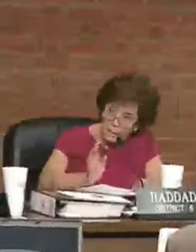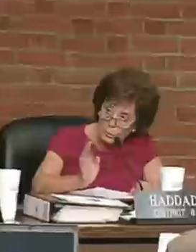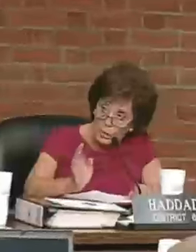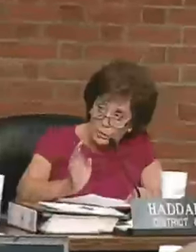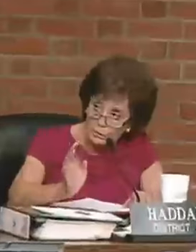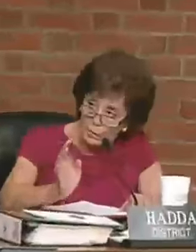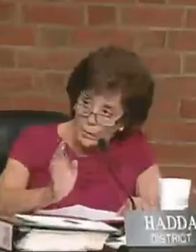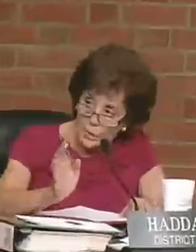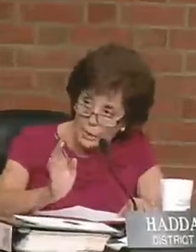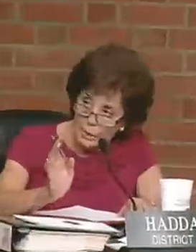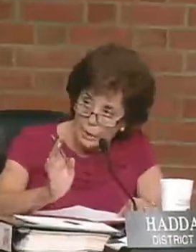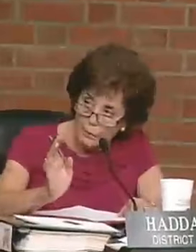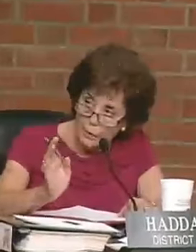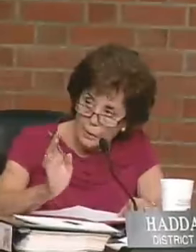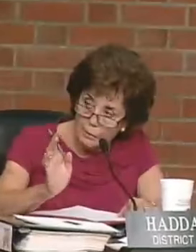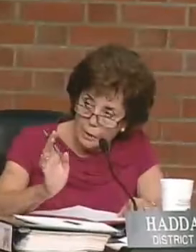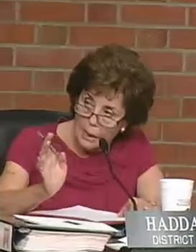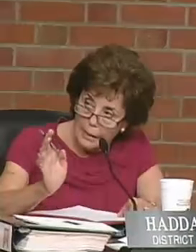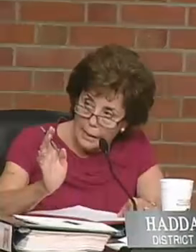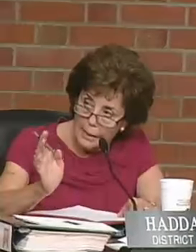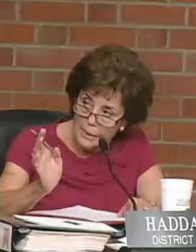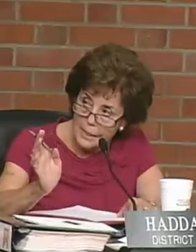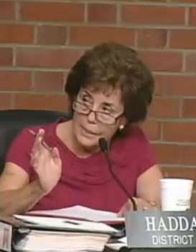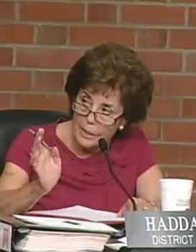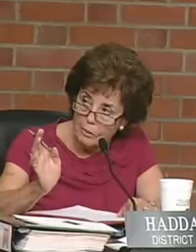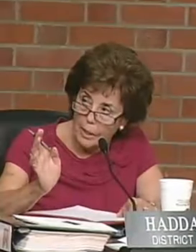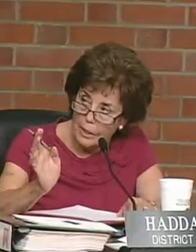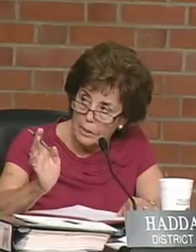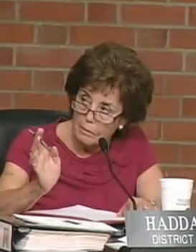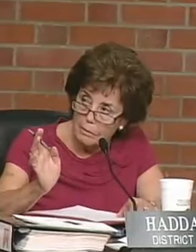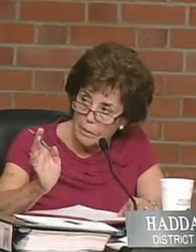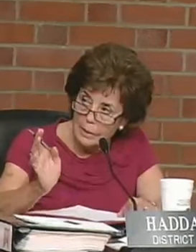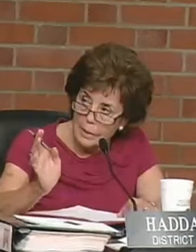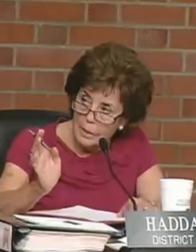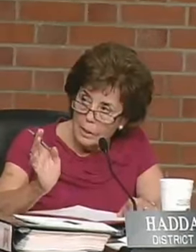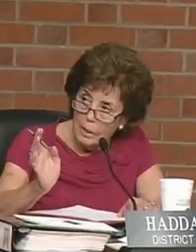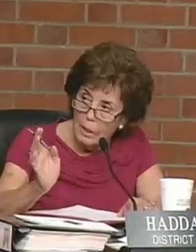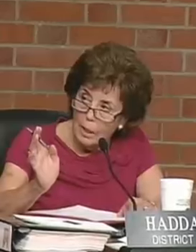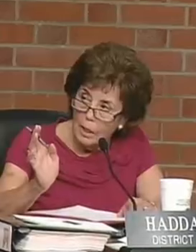I'm going to ask a question first. If we got the existing rate,